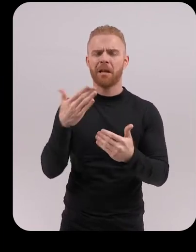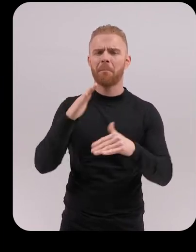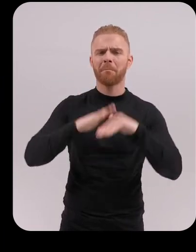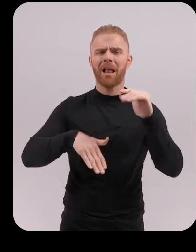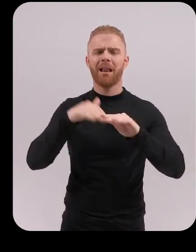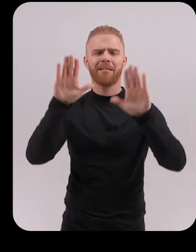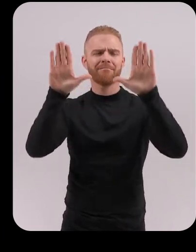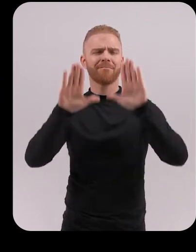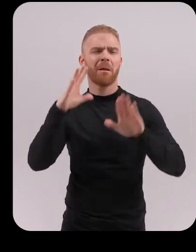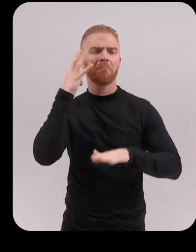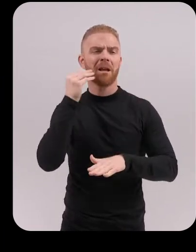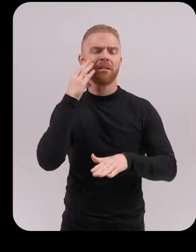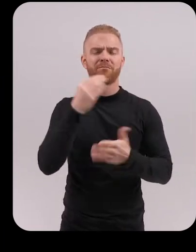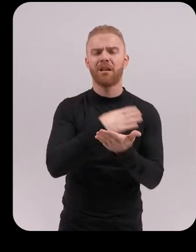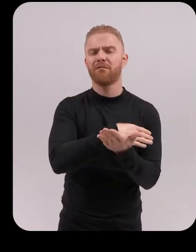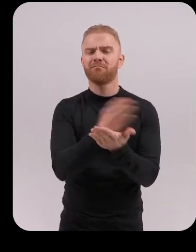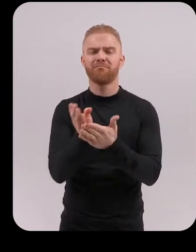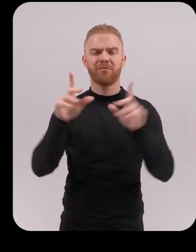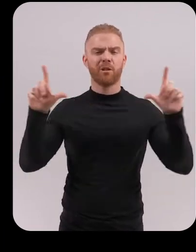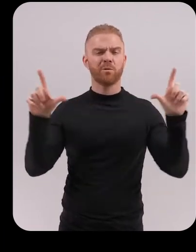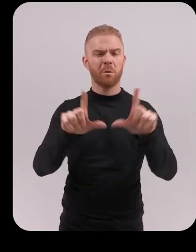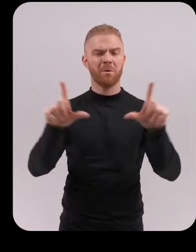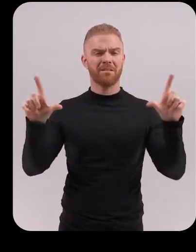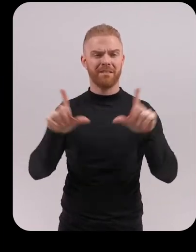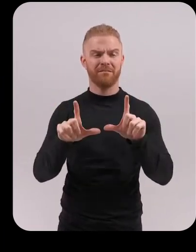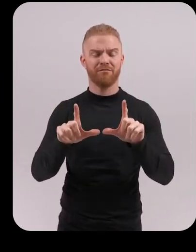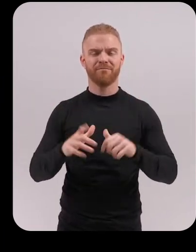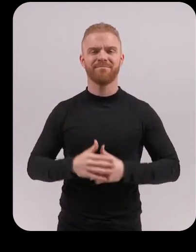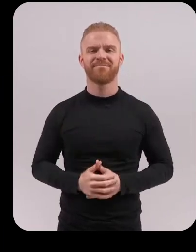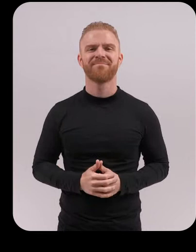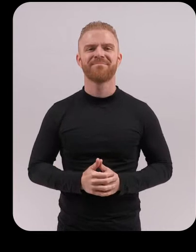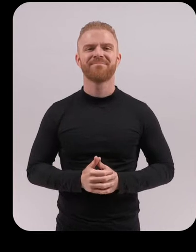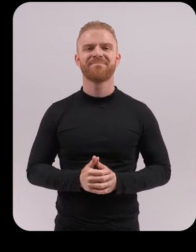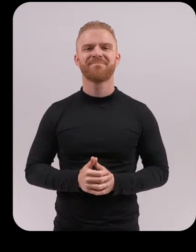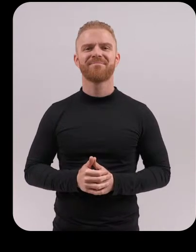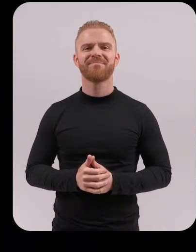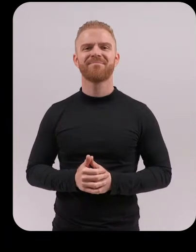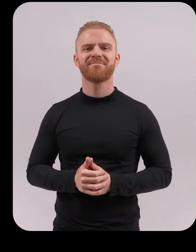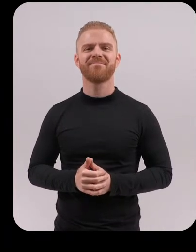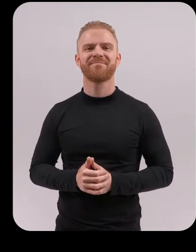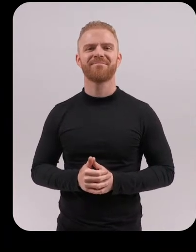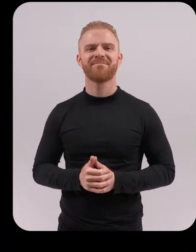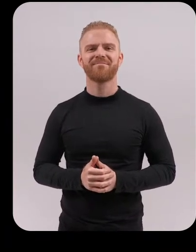excellent experiences across form factors.